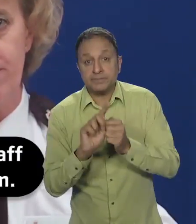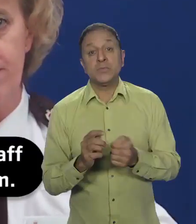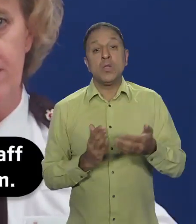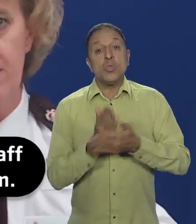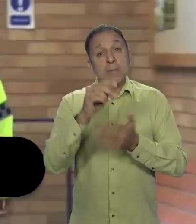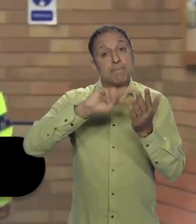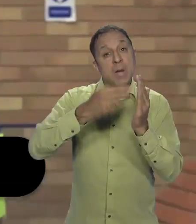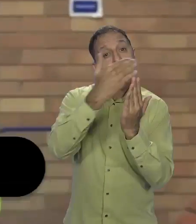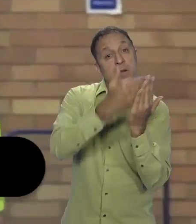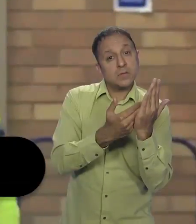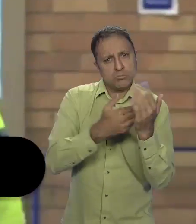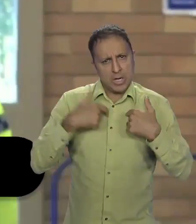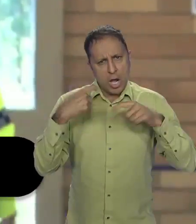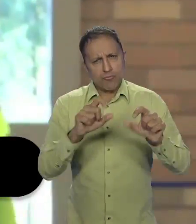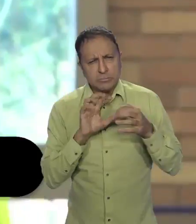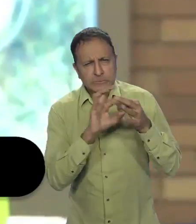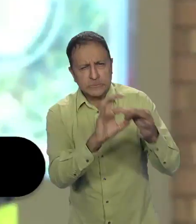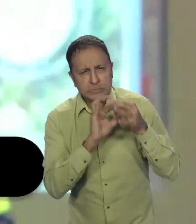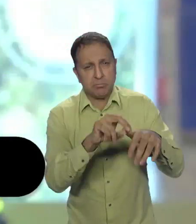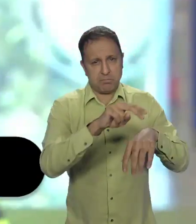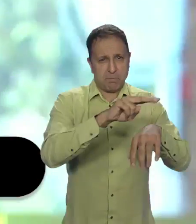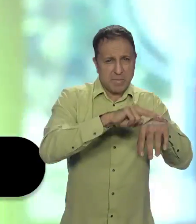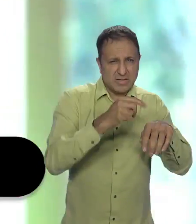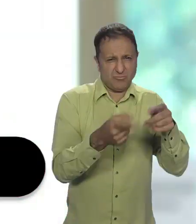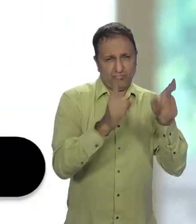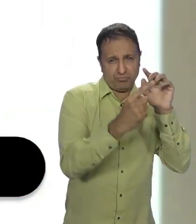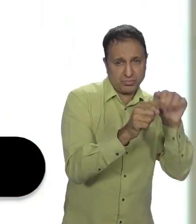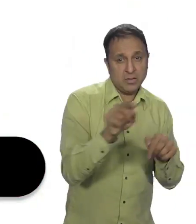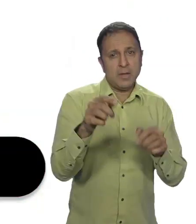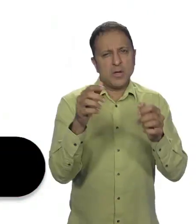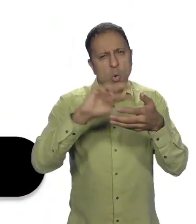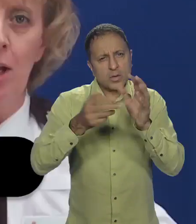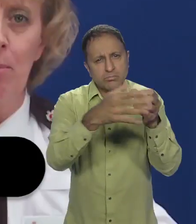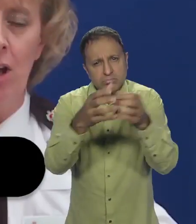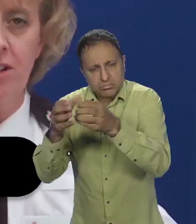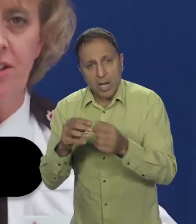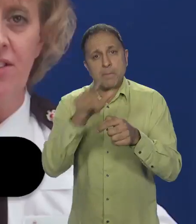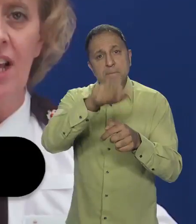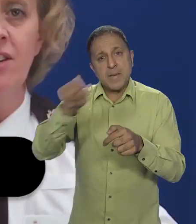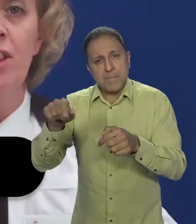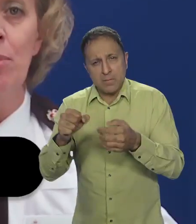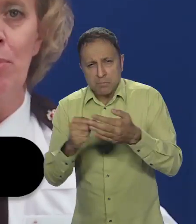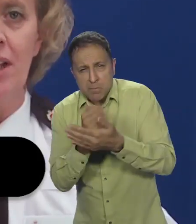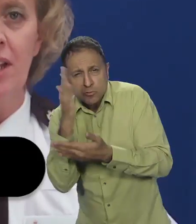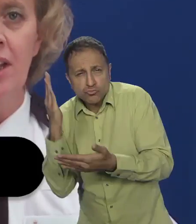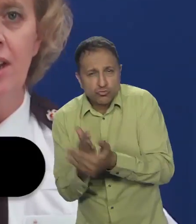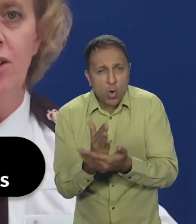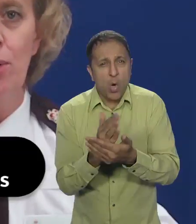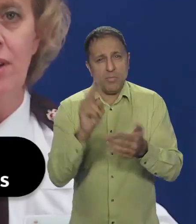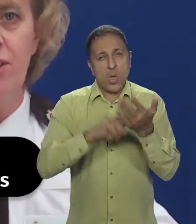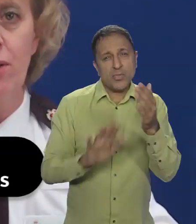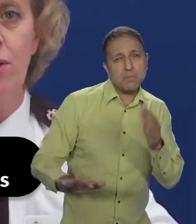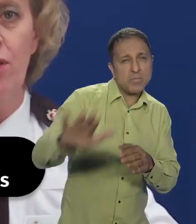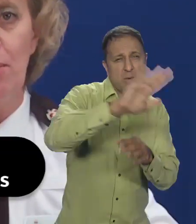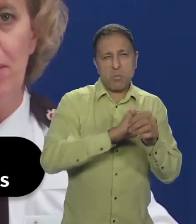them. Throughout this plan, I'll continue to work closely with the Commissioner, partners and the public